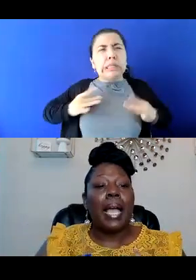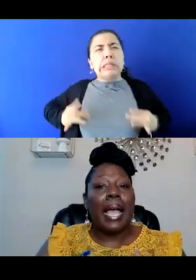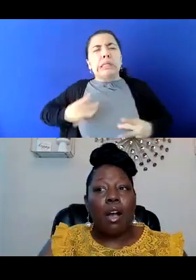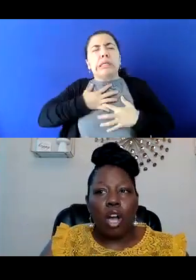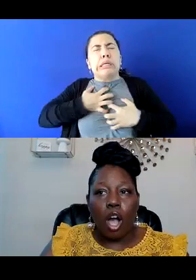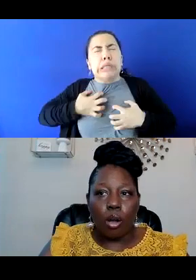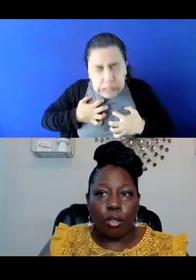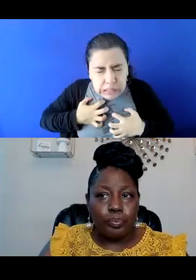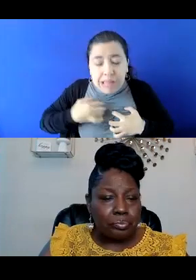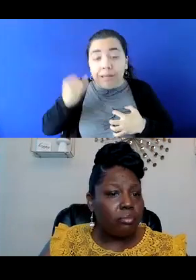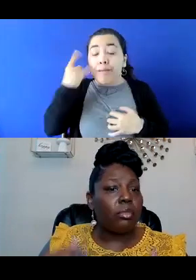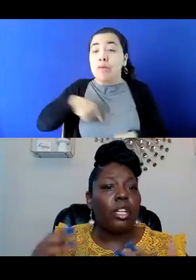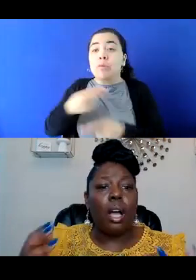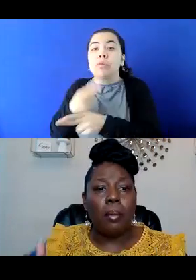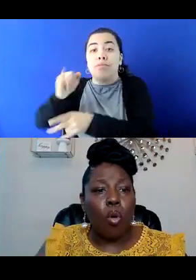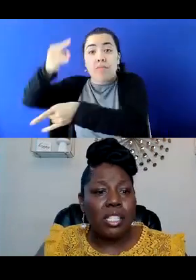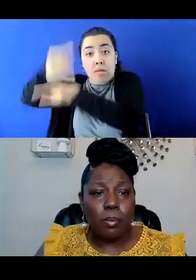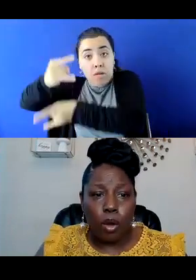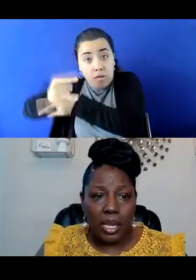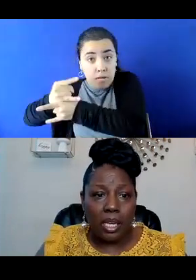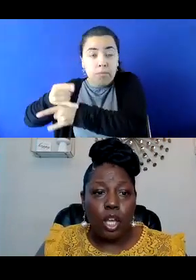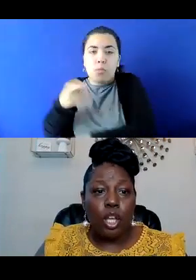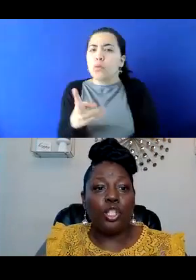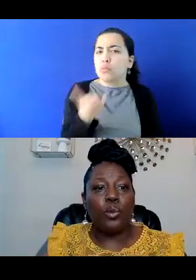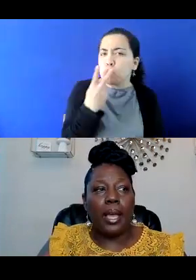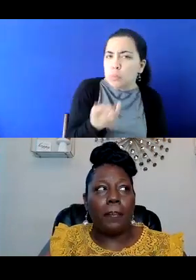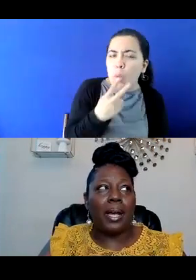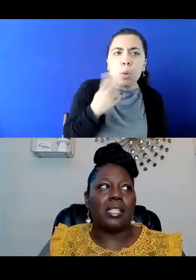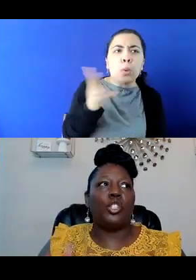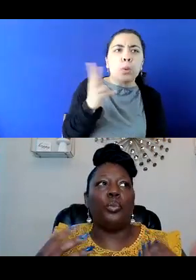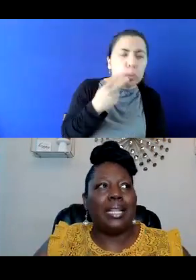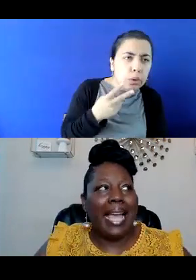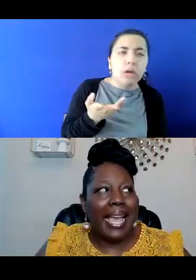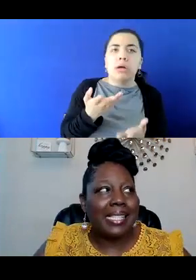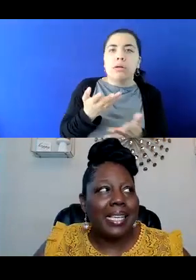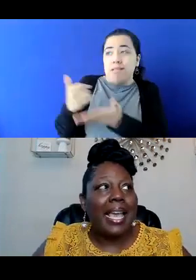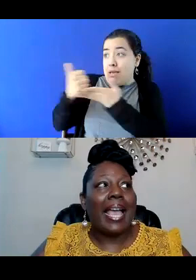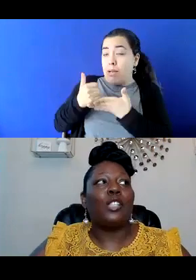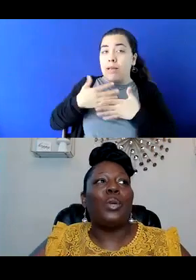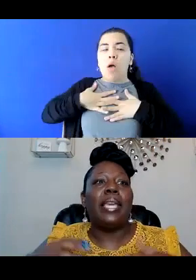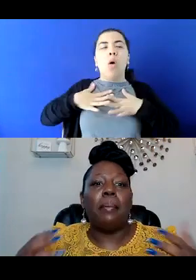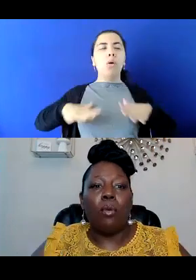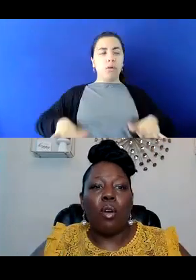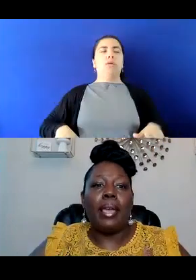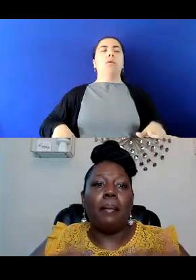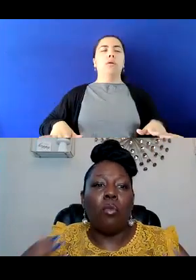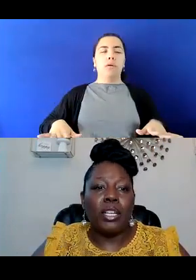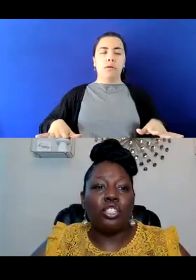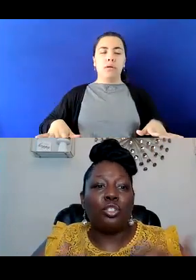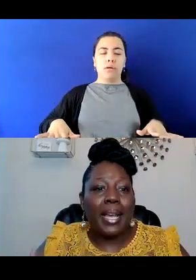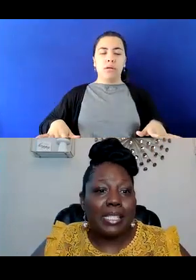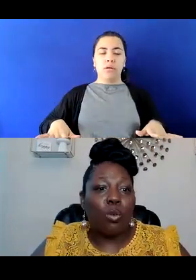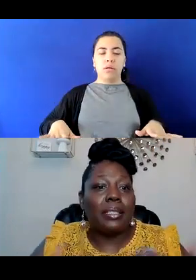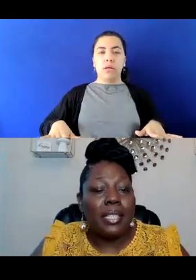using alcohol or smoking to help us to relax, as we get more and